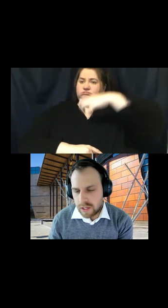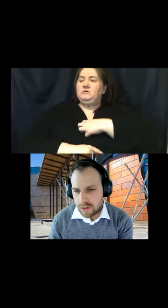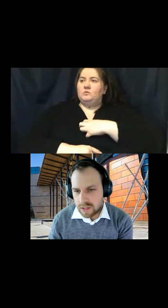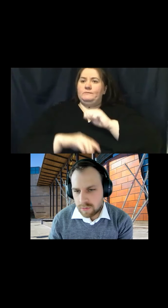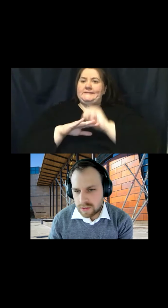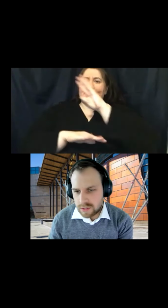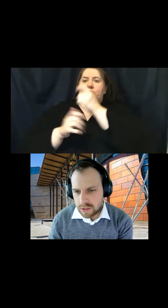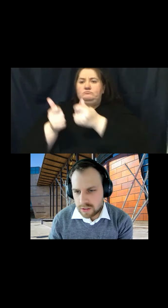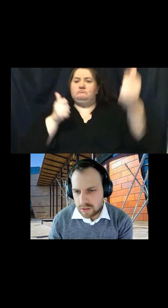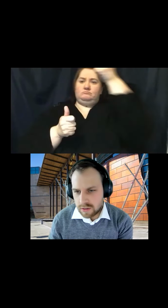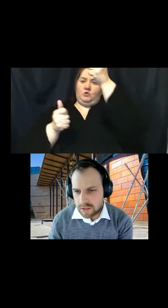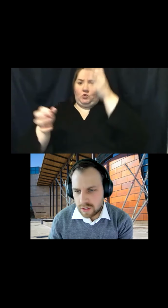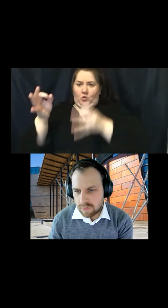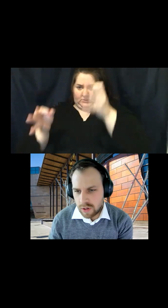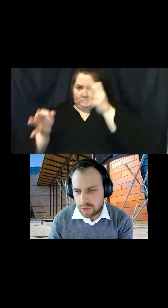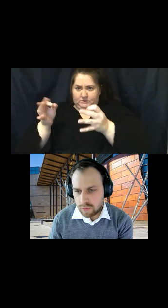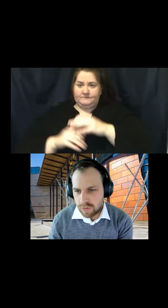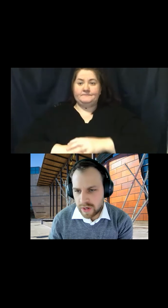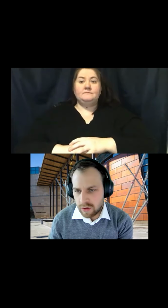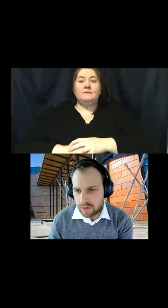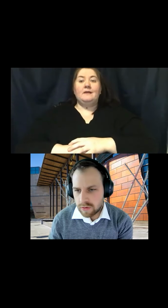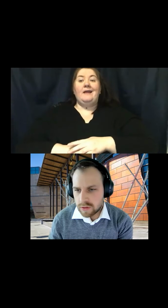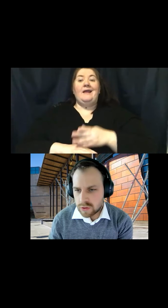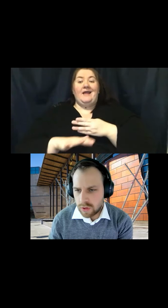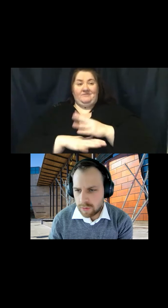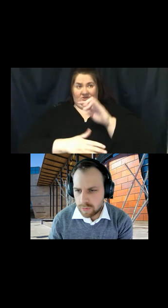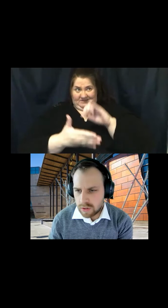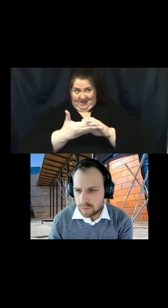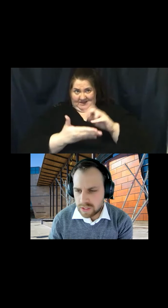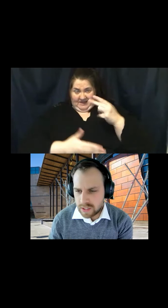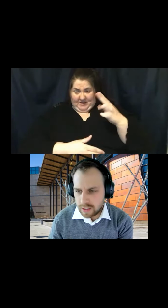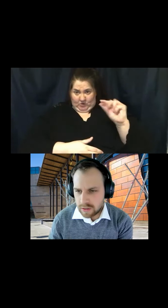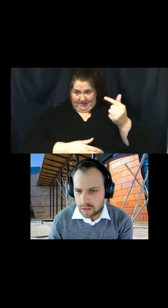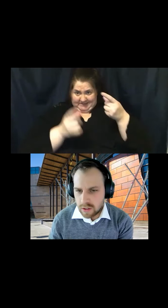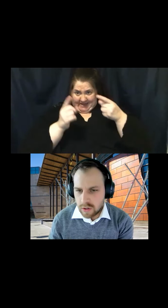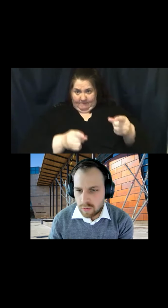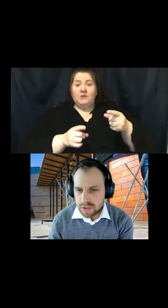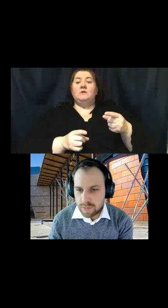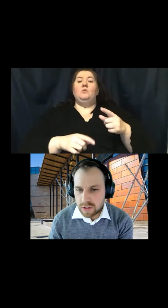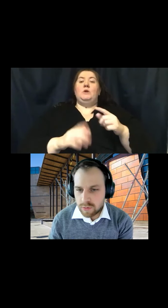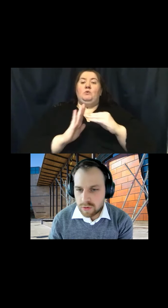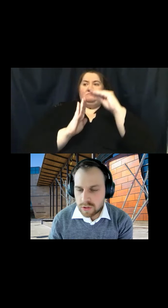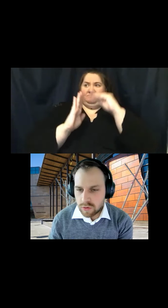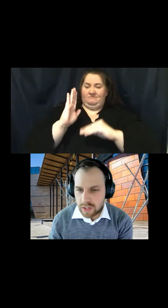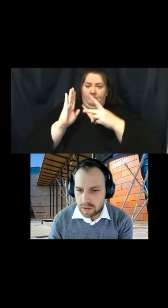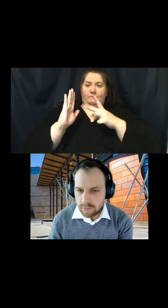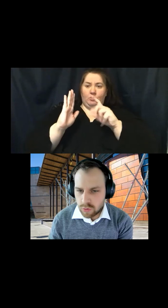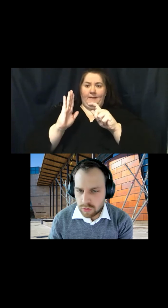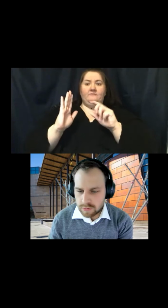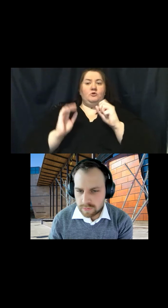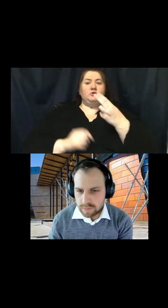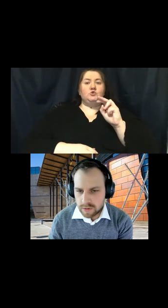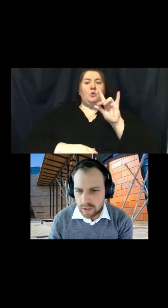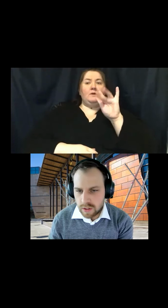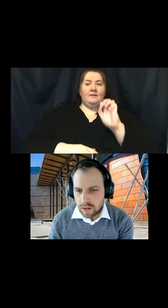Following the hearing examiner's decision, the City of Redmond will file the shoreline permit with the state, which is appealable to the Shoreline Hearing